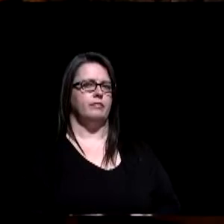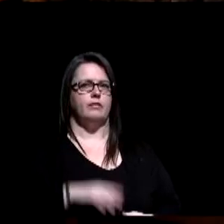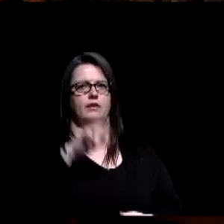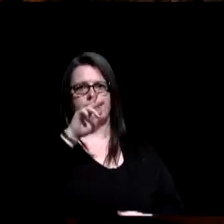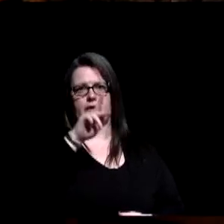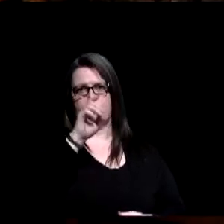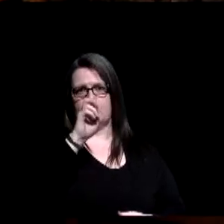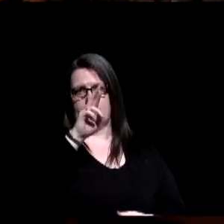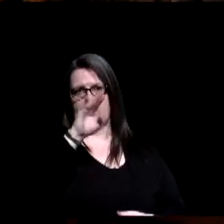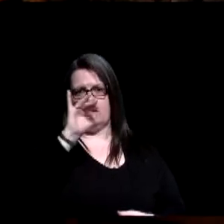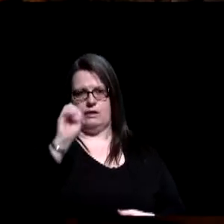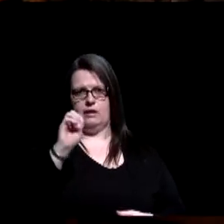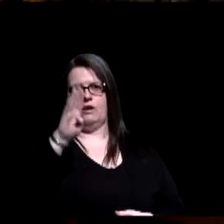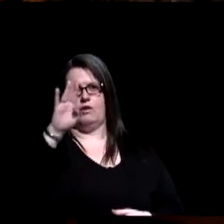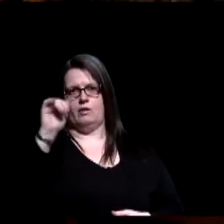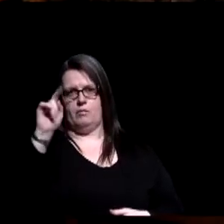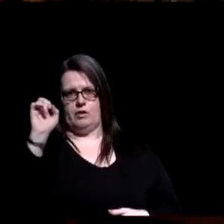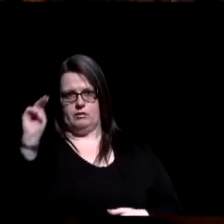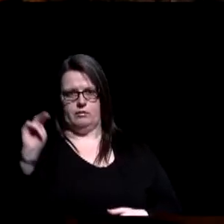Carrie Button.